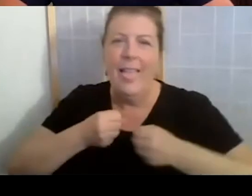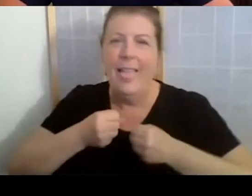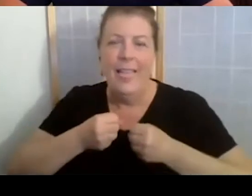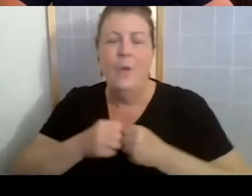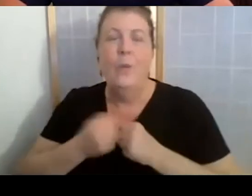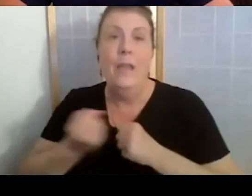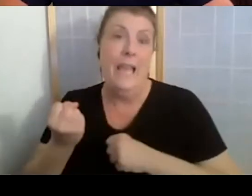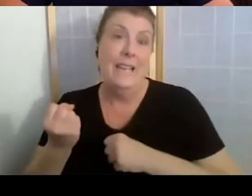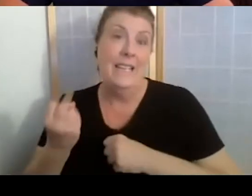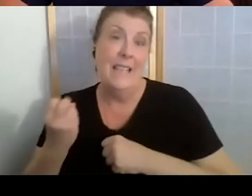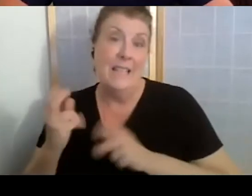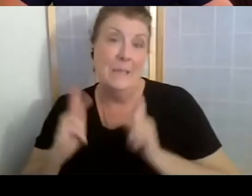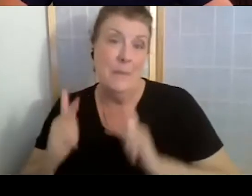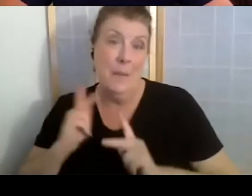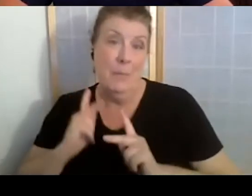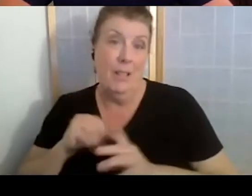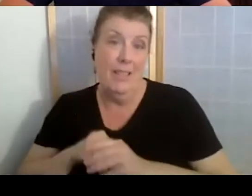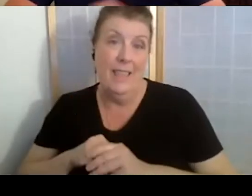of us in that room.